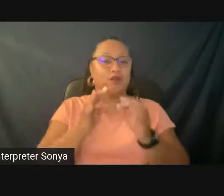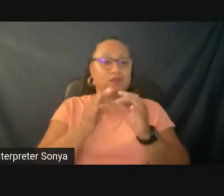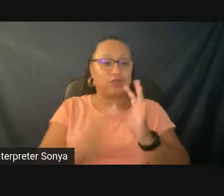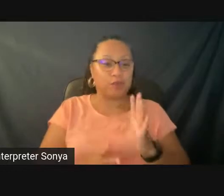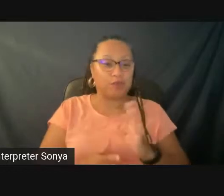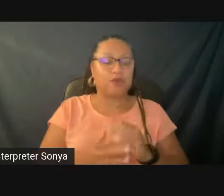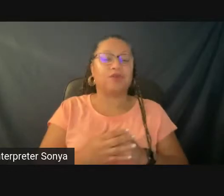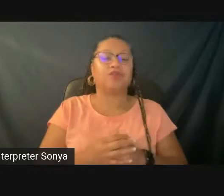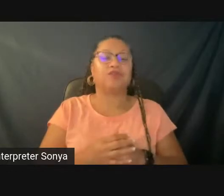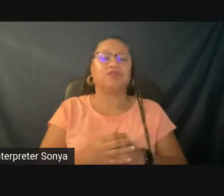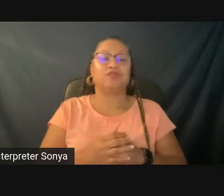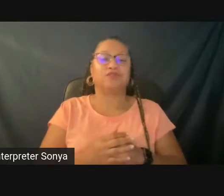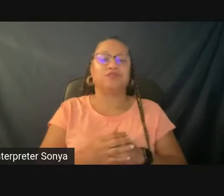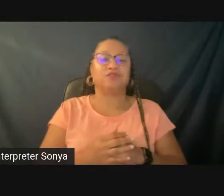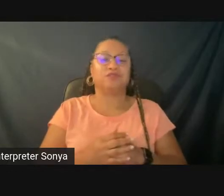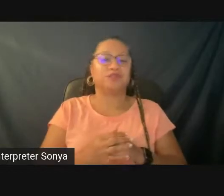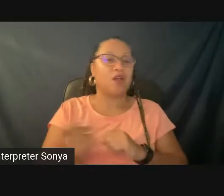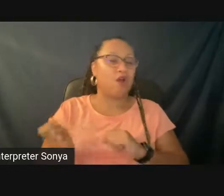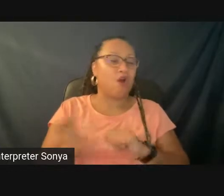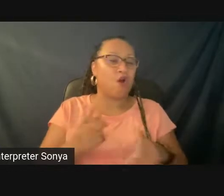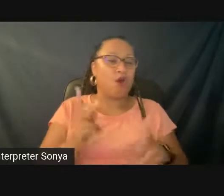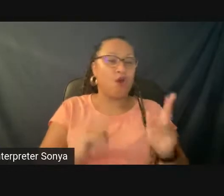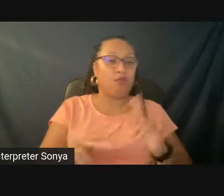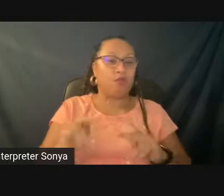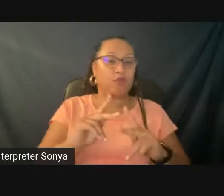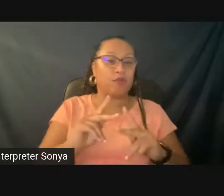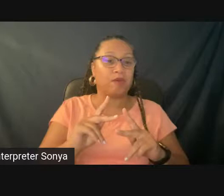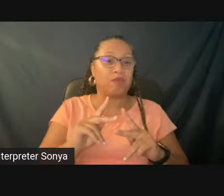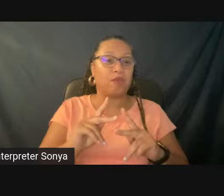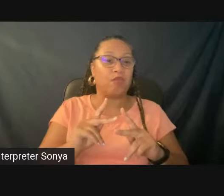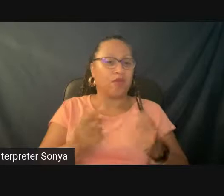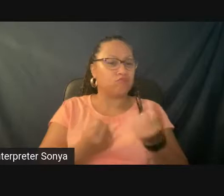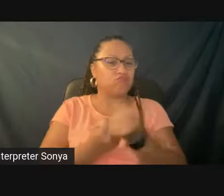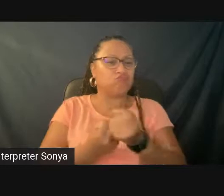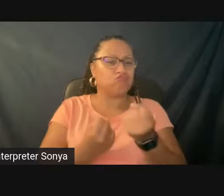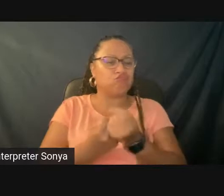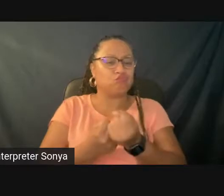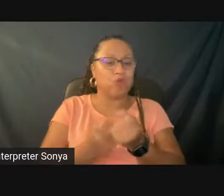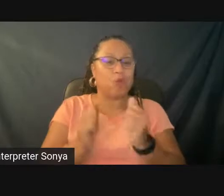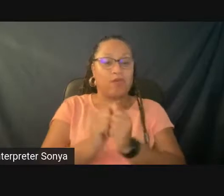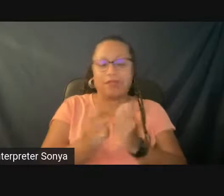interpreters, all the people backing our technology,